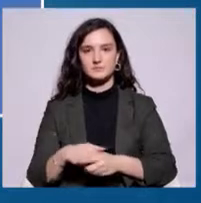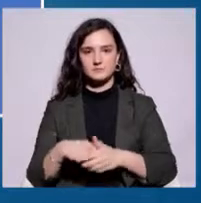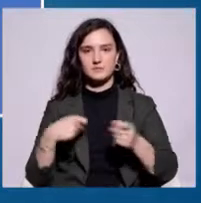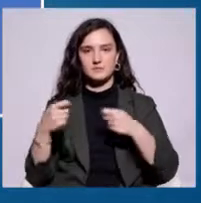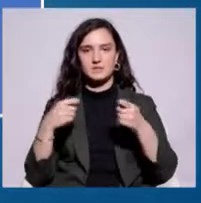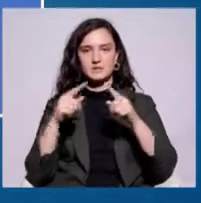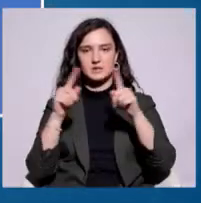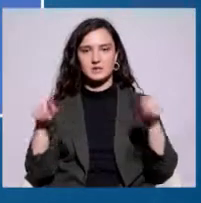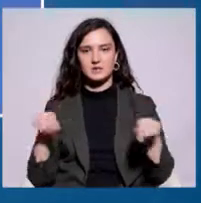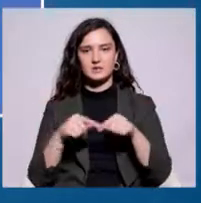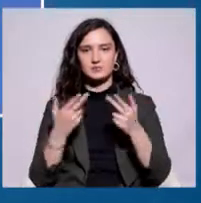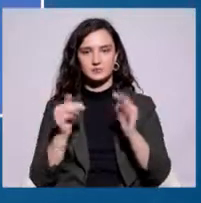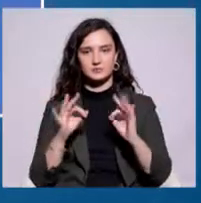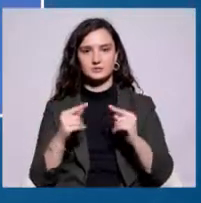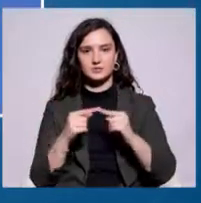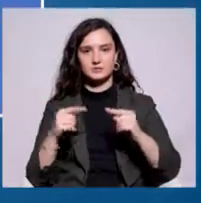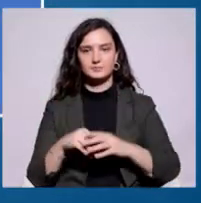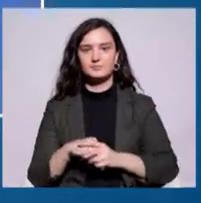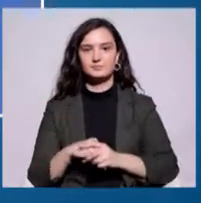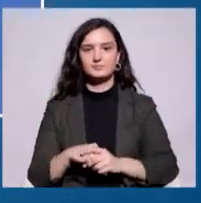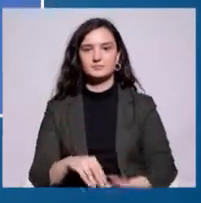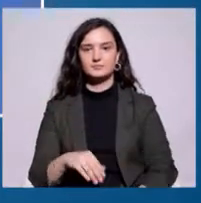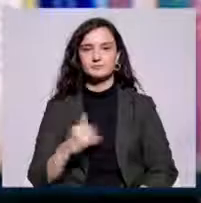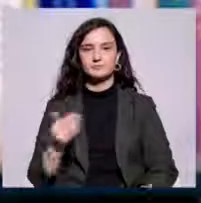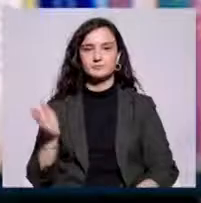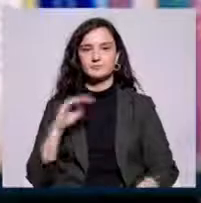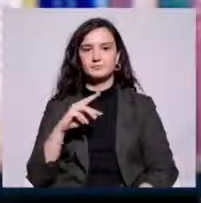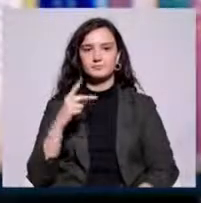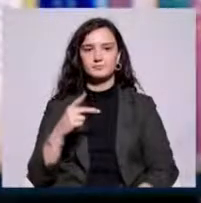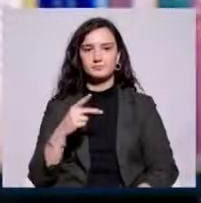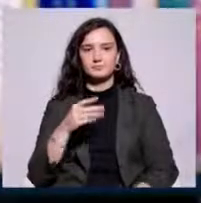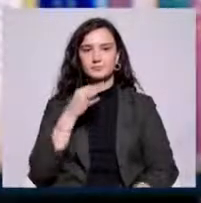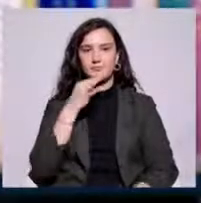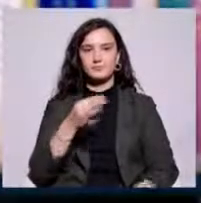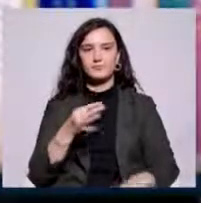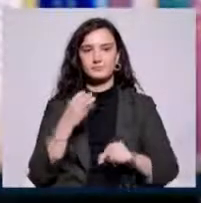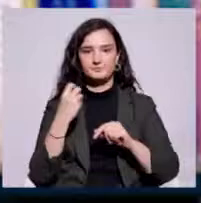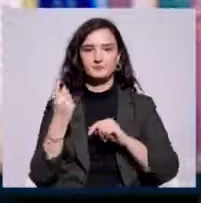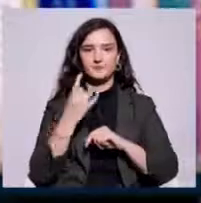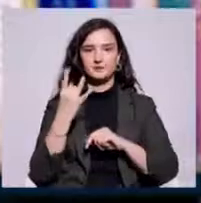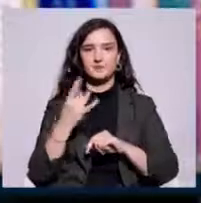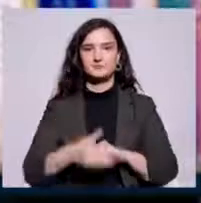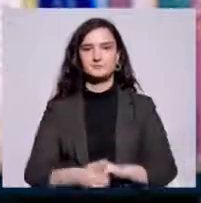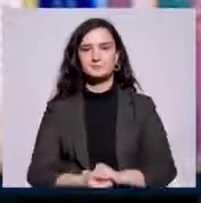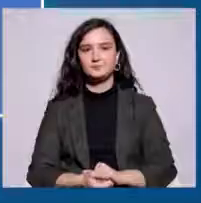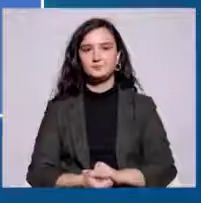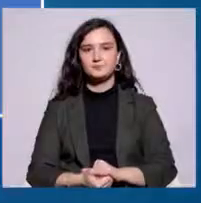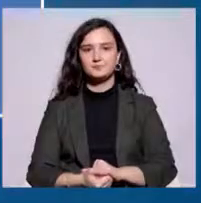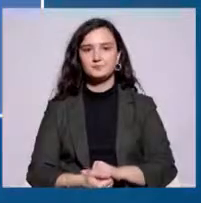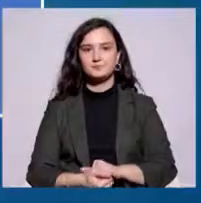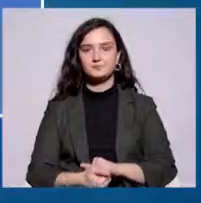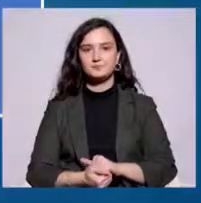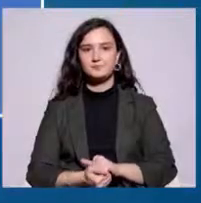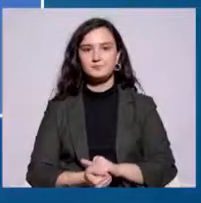card. Exactly, Yes. Zach. Well done. And now let's go over the answers one more time.